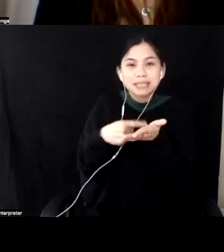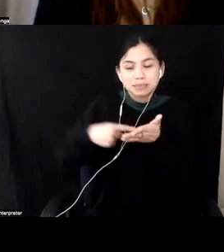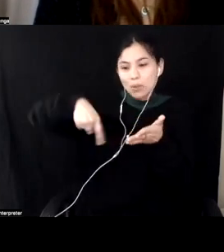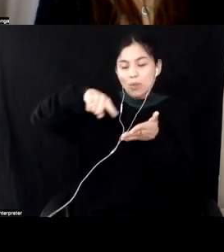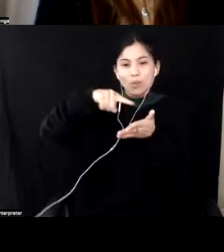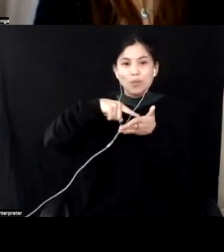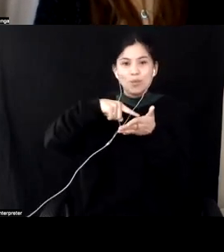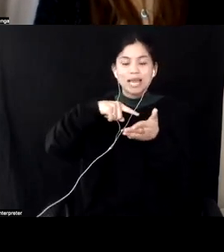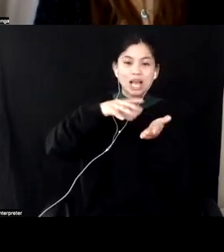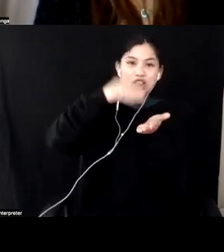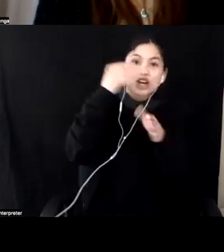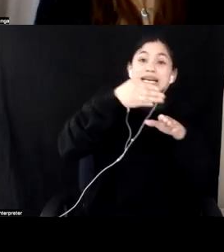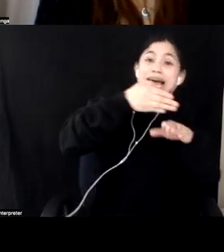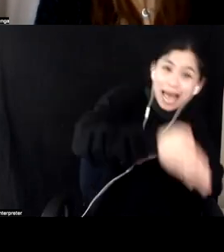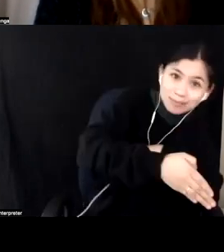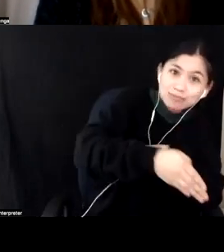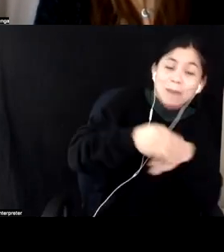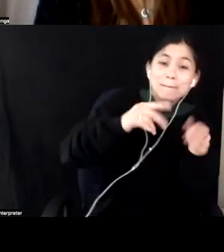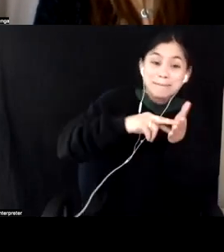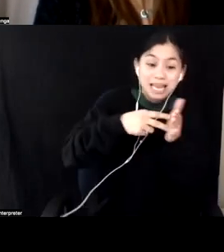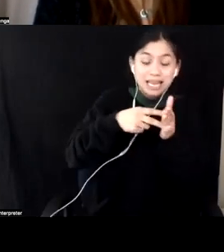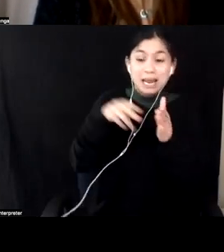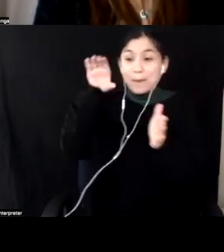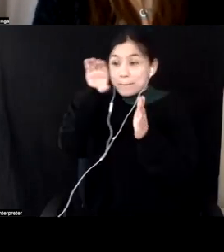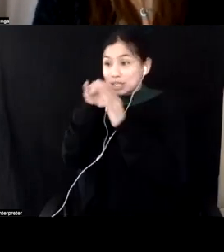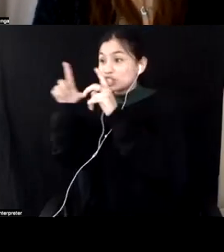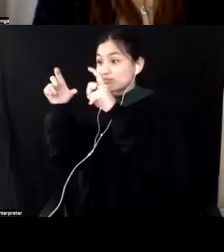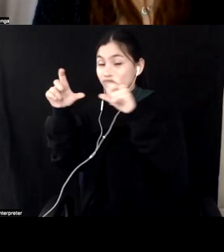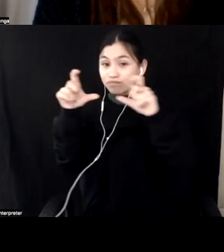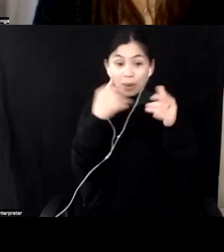to kind of get those pictures and go back and say,